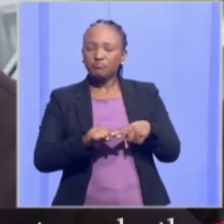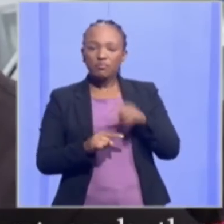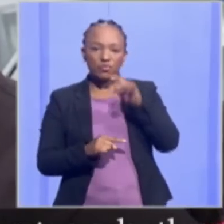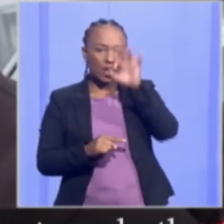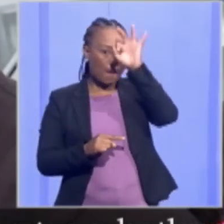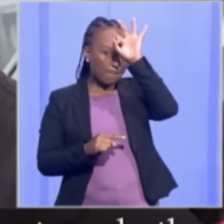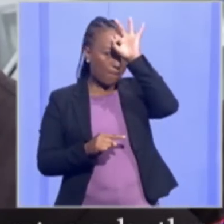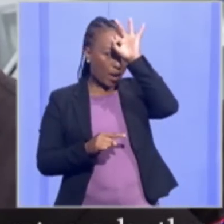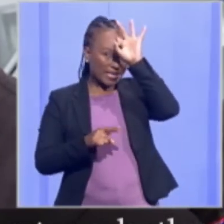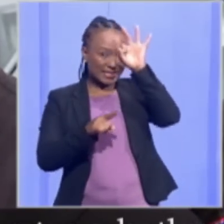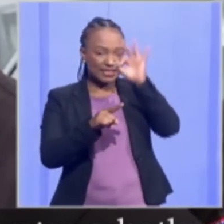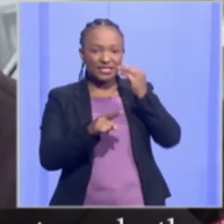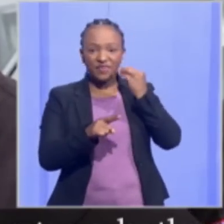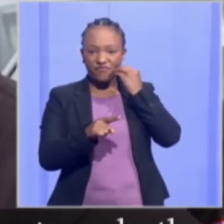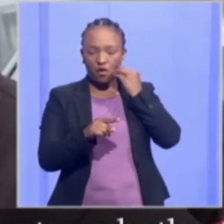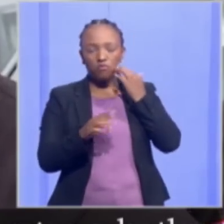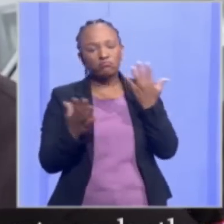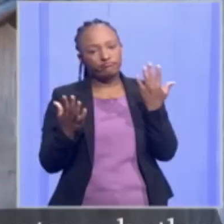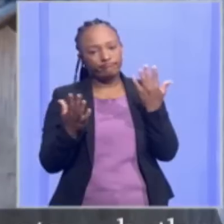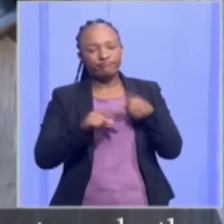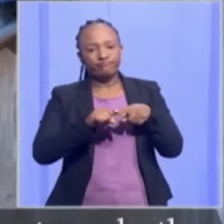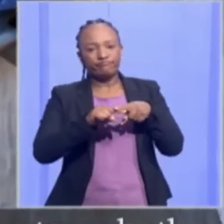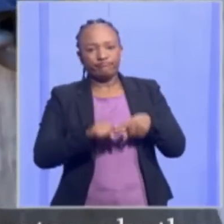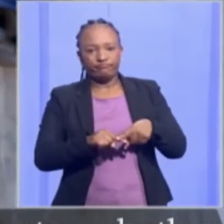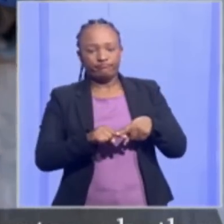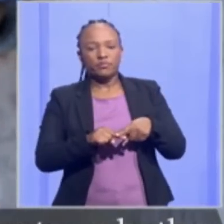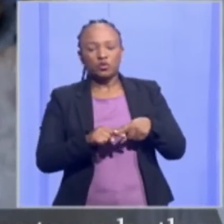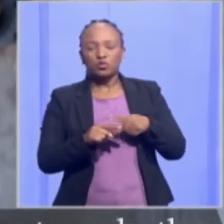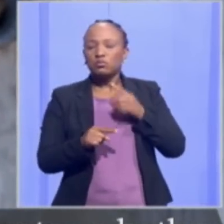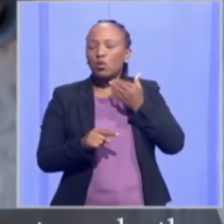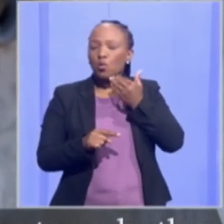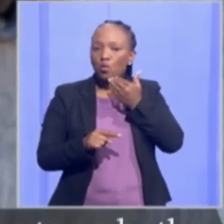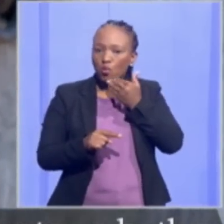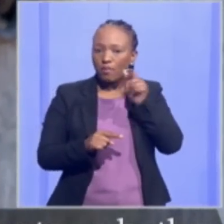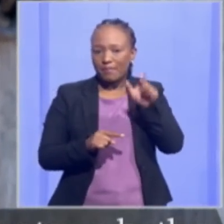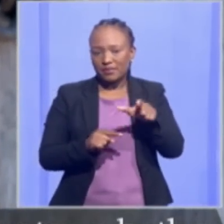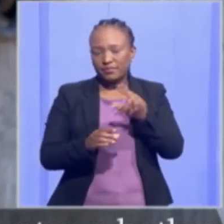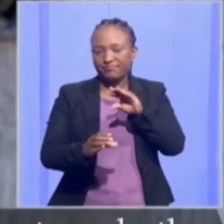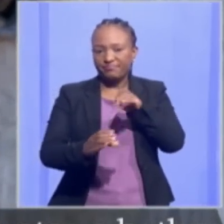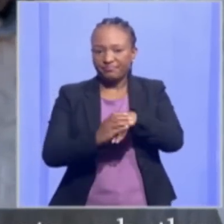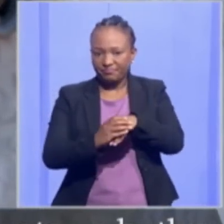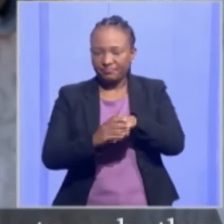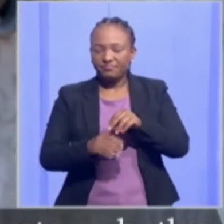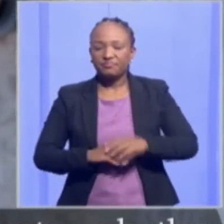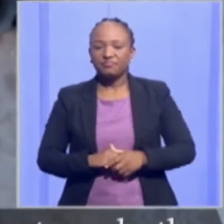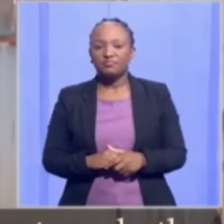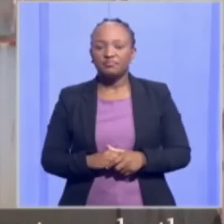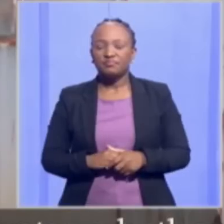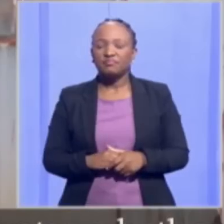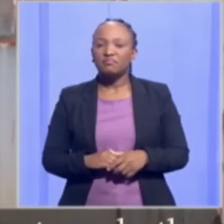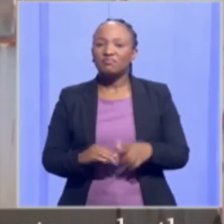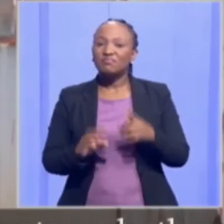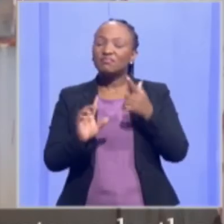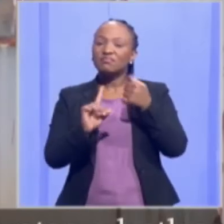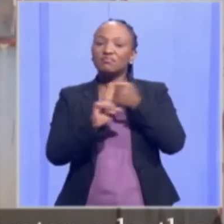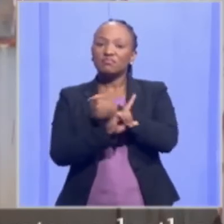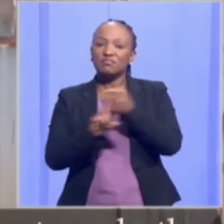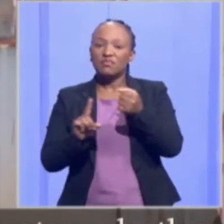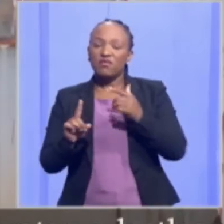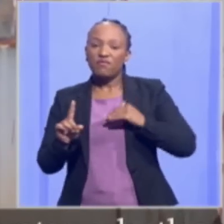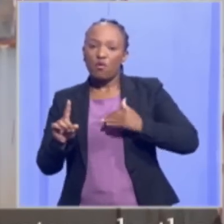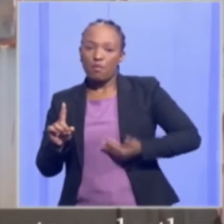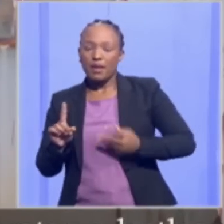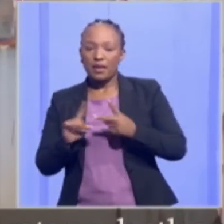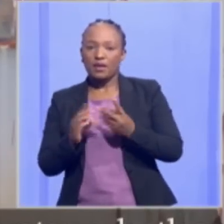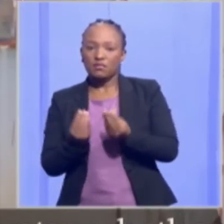intelligence of the police to come with the perpetrator. Baitseki kgahlano le tlhekefetso ya basadi le bana ba kopa mmuso